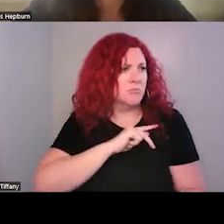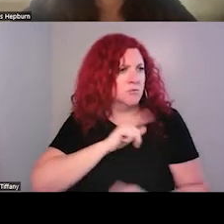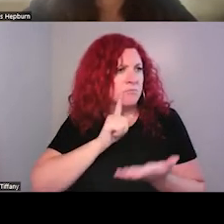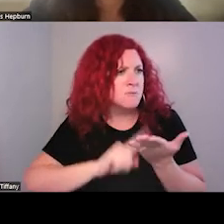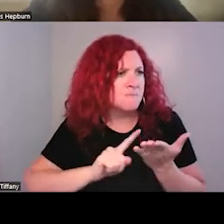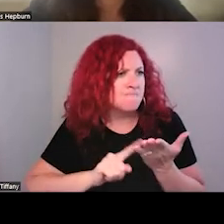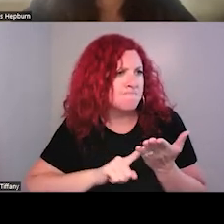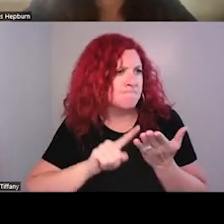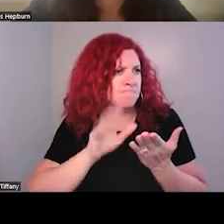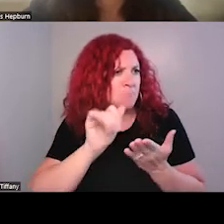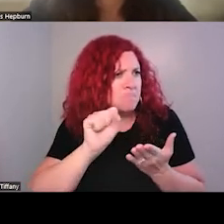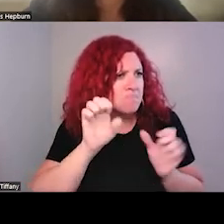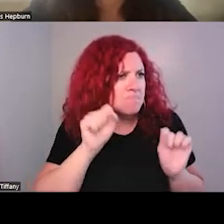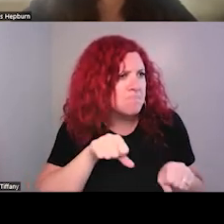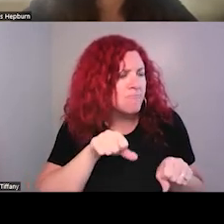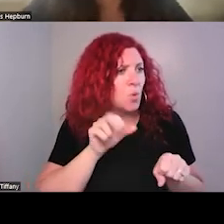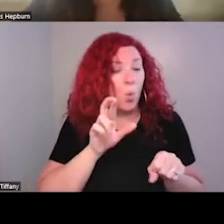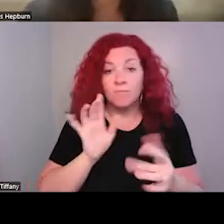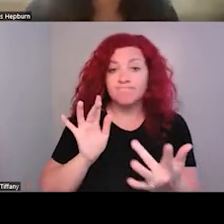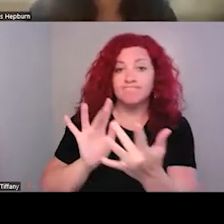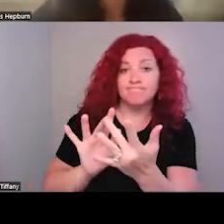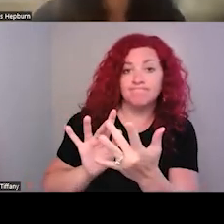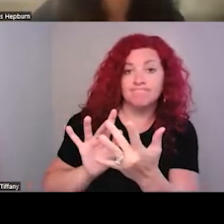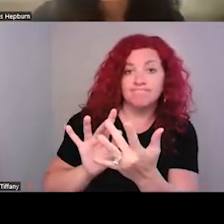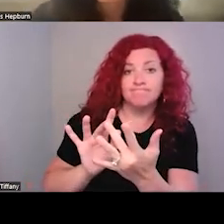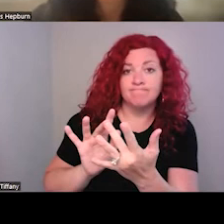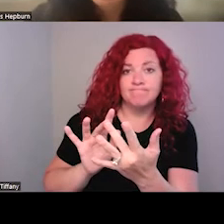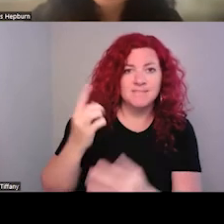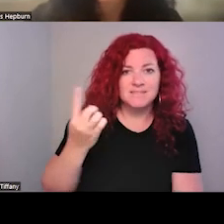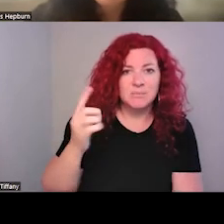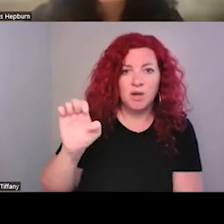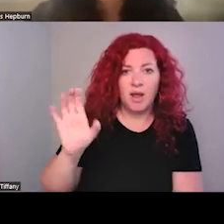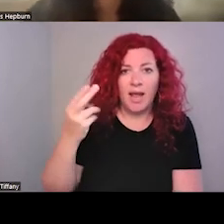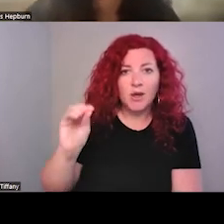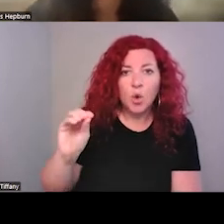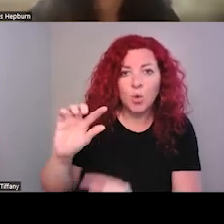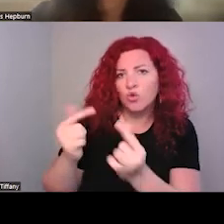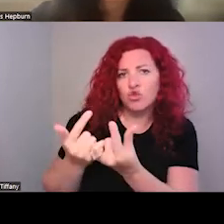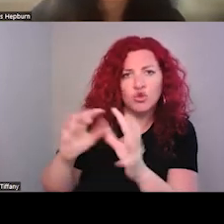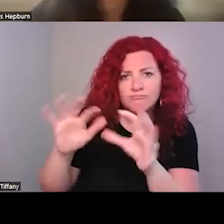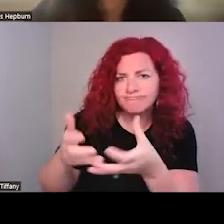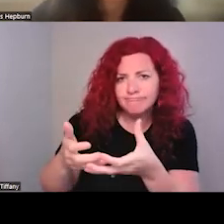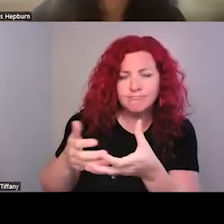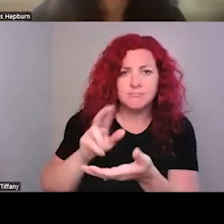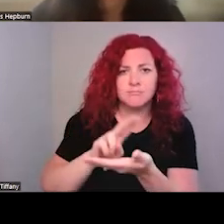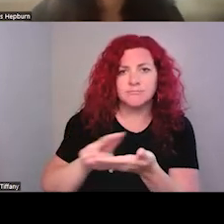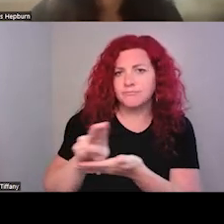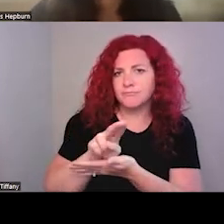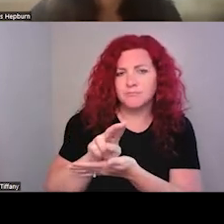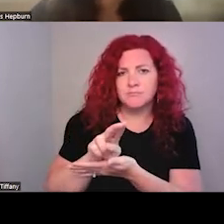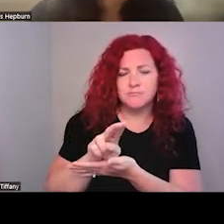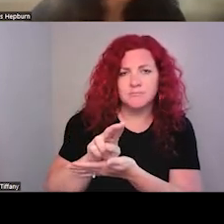the case, or they can contact a person in the ECHO group, for example, at the University